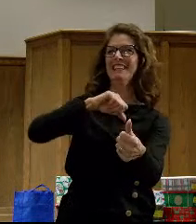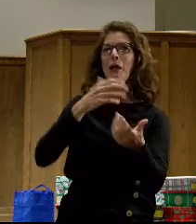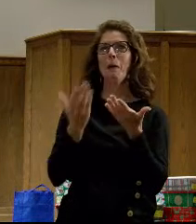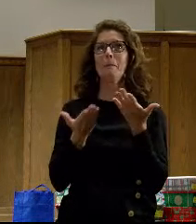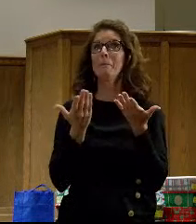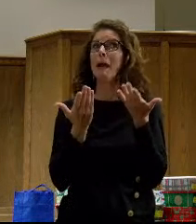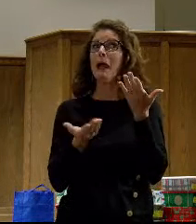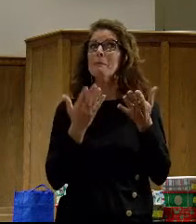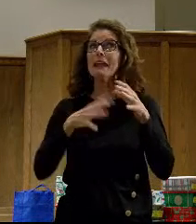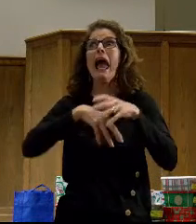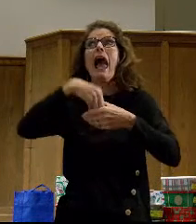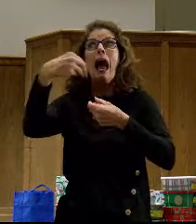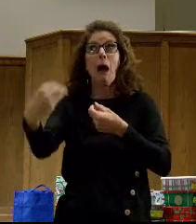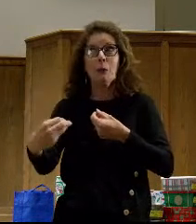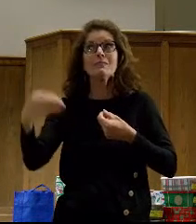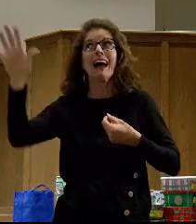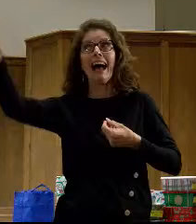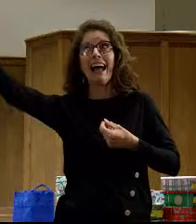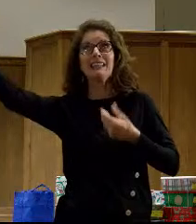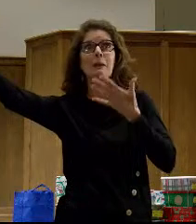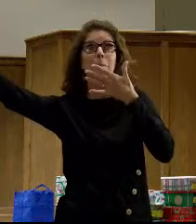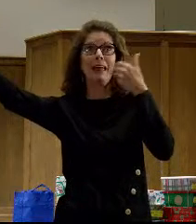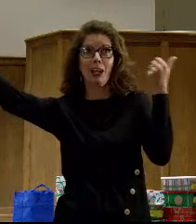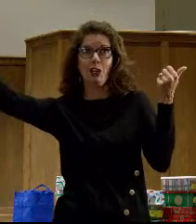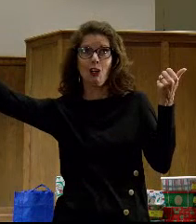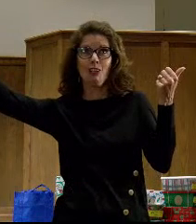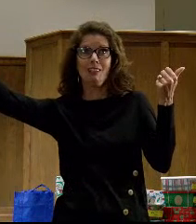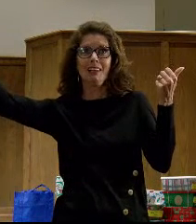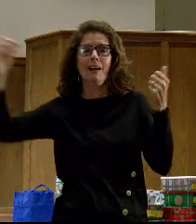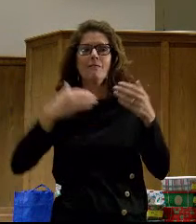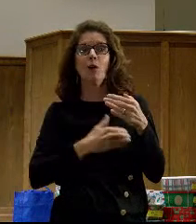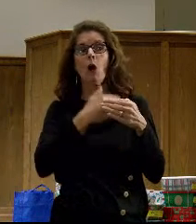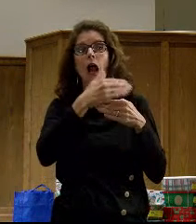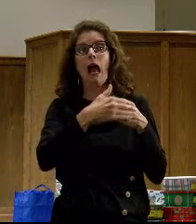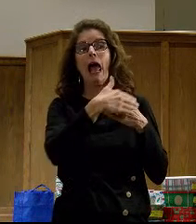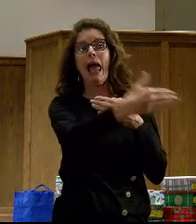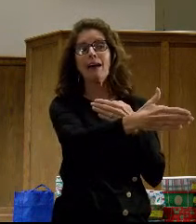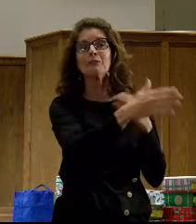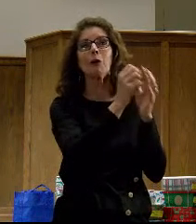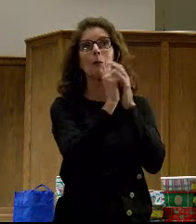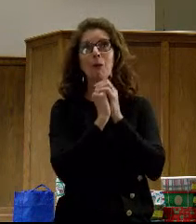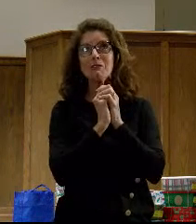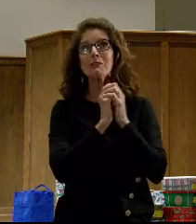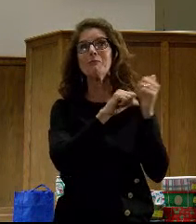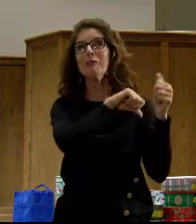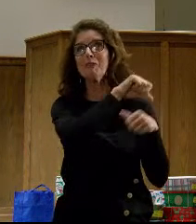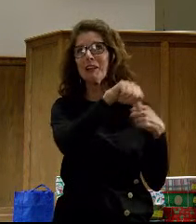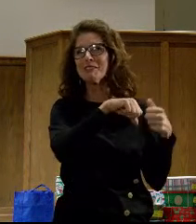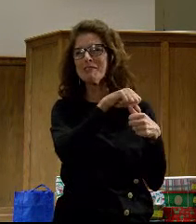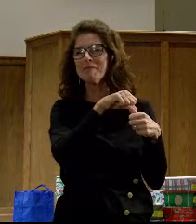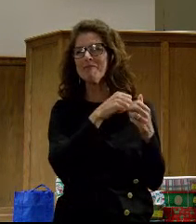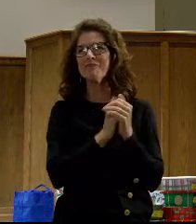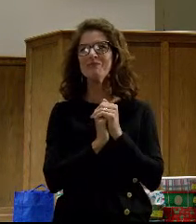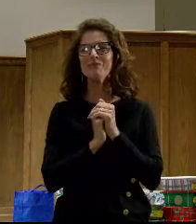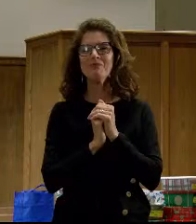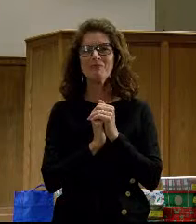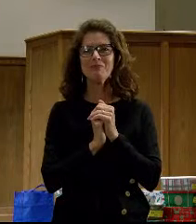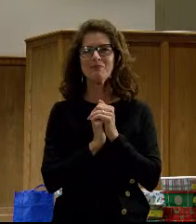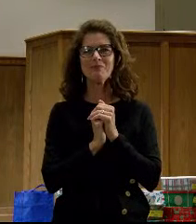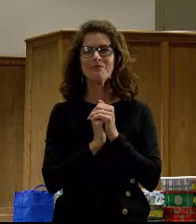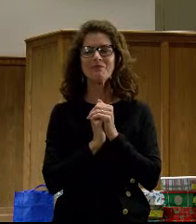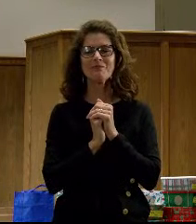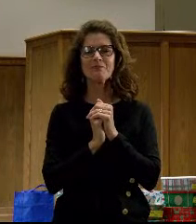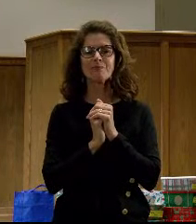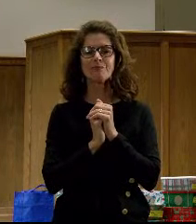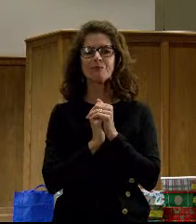parking lot. We think that's a great place for post-worship fellowship. If you would help us out as we're